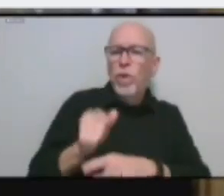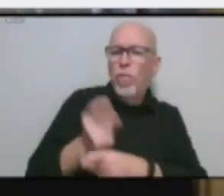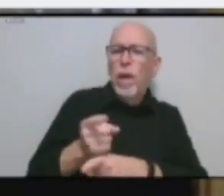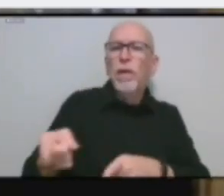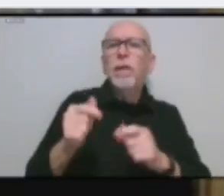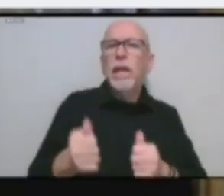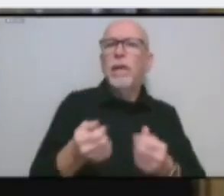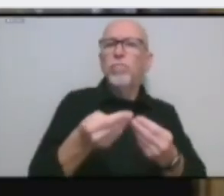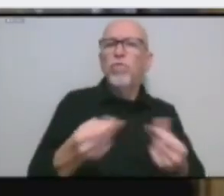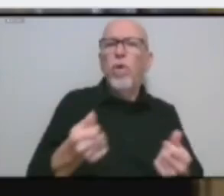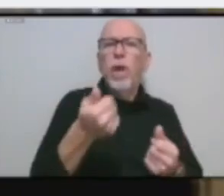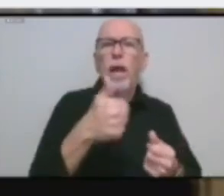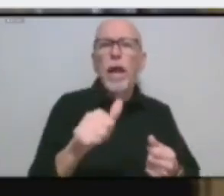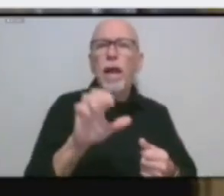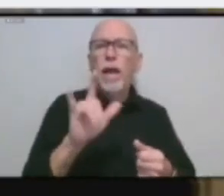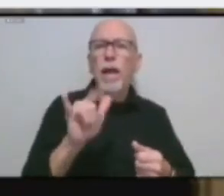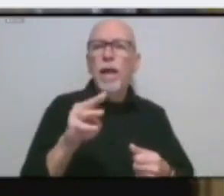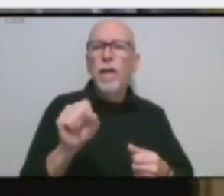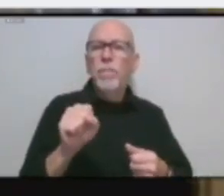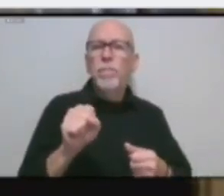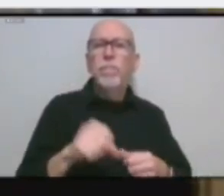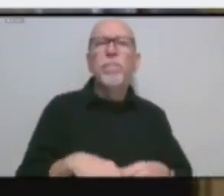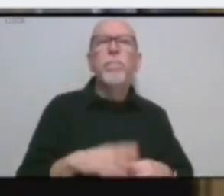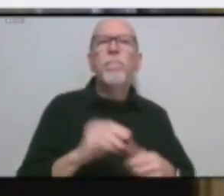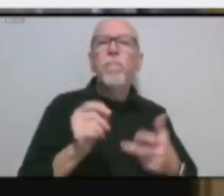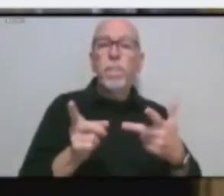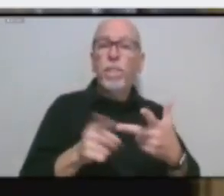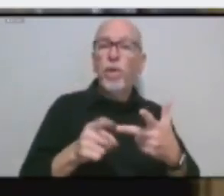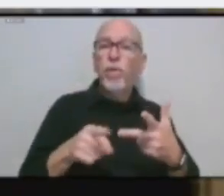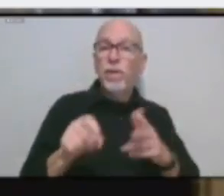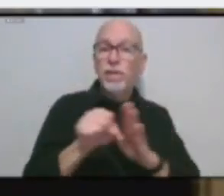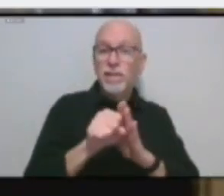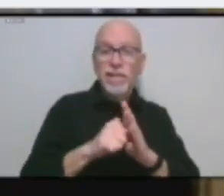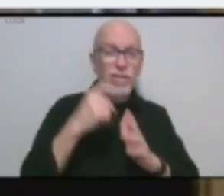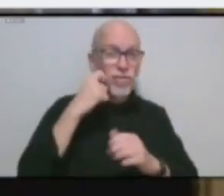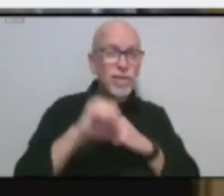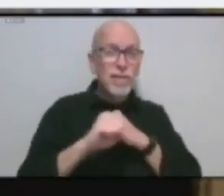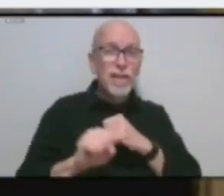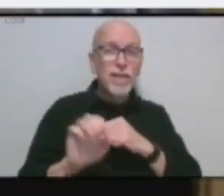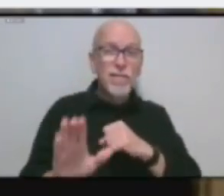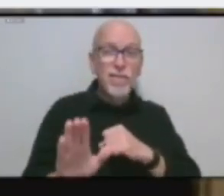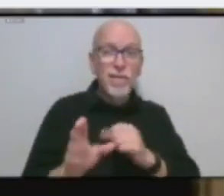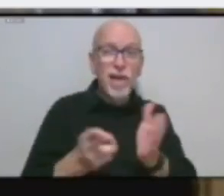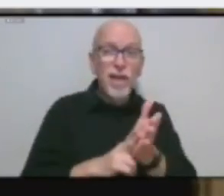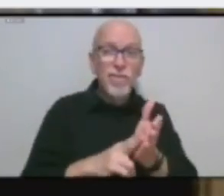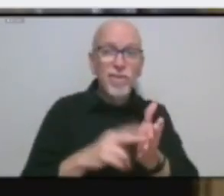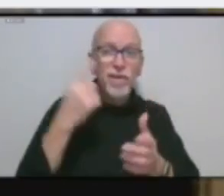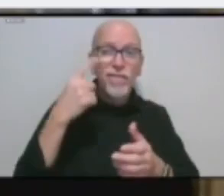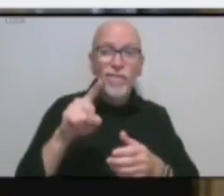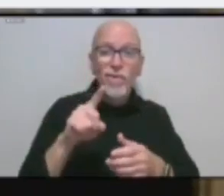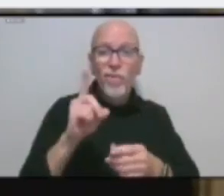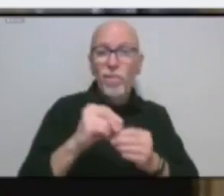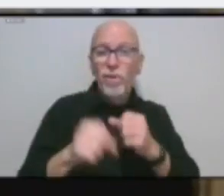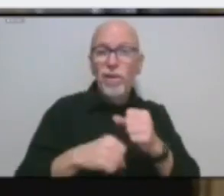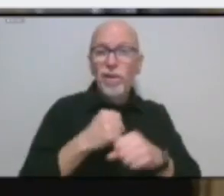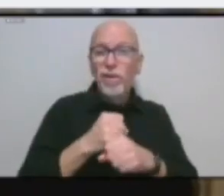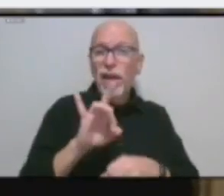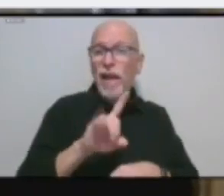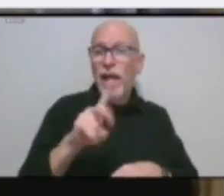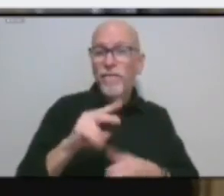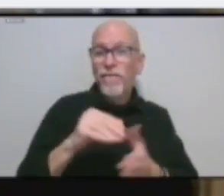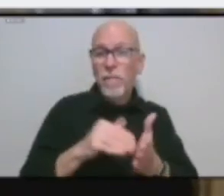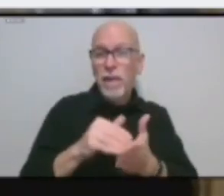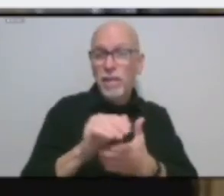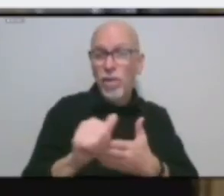pending claims? And third, the state just extended Navient's contract for an additional year and $8.5 million